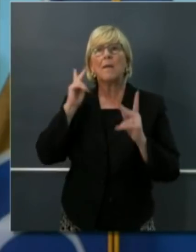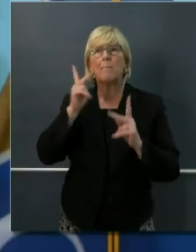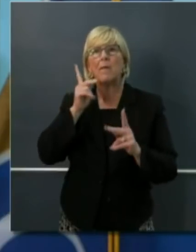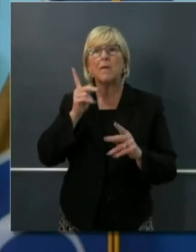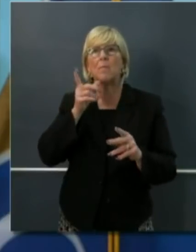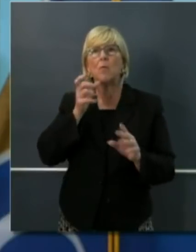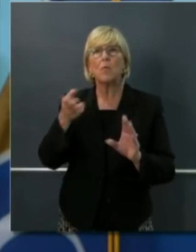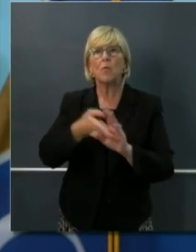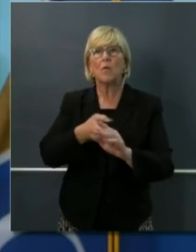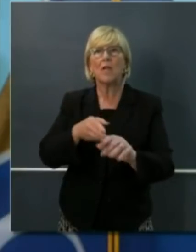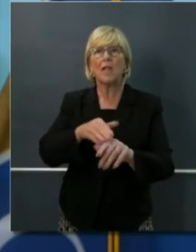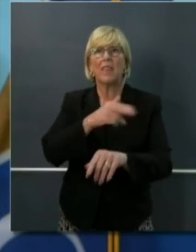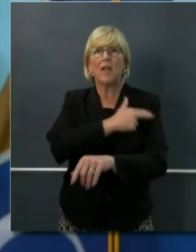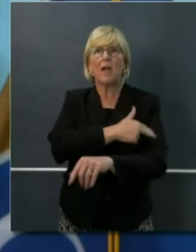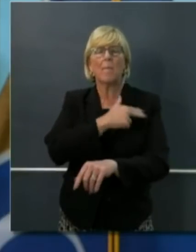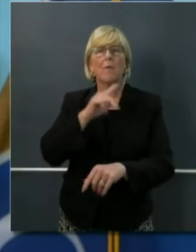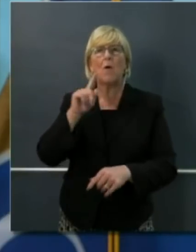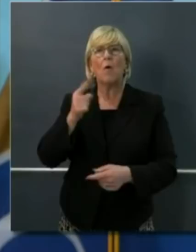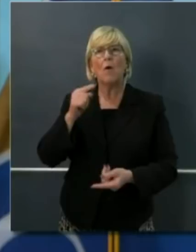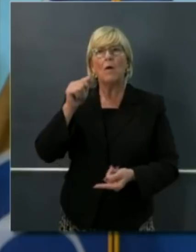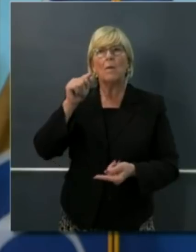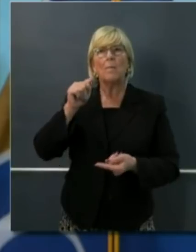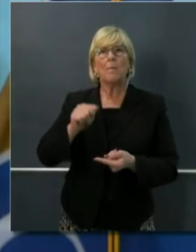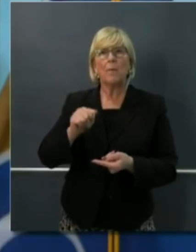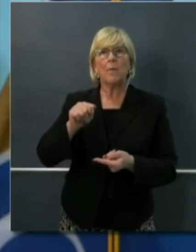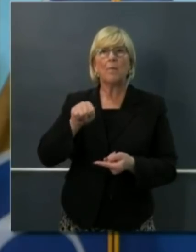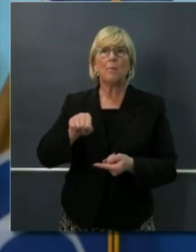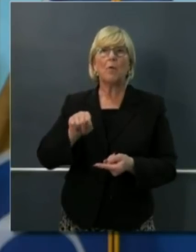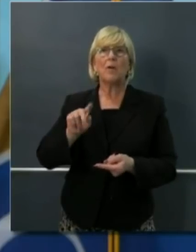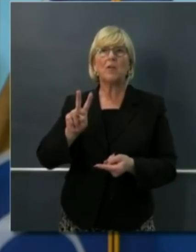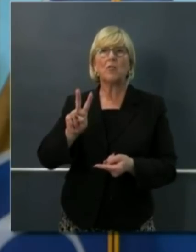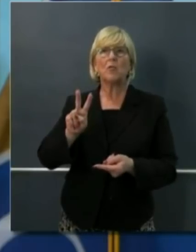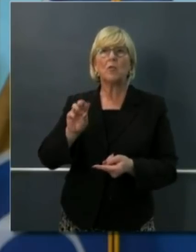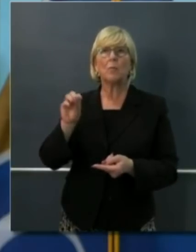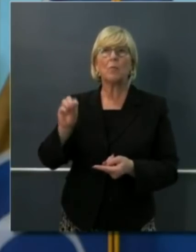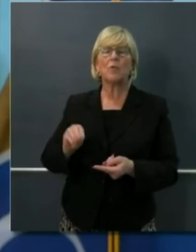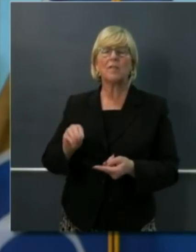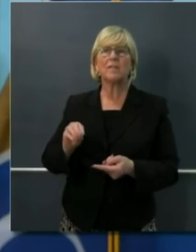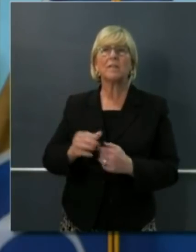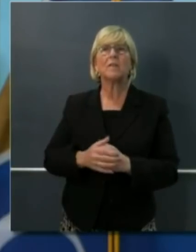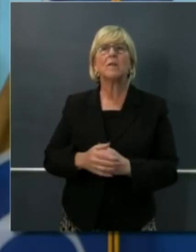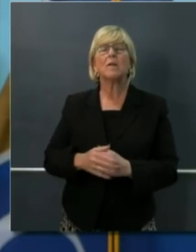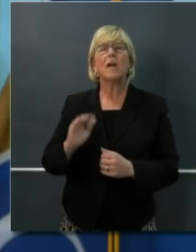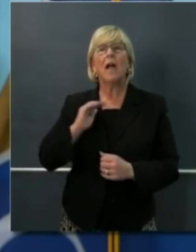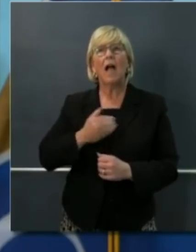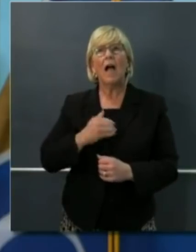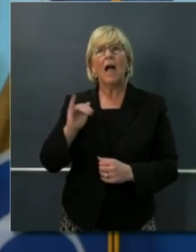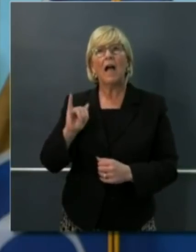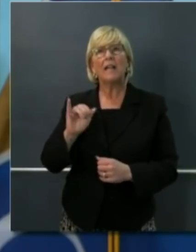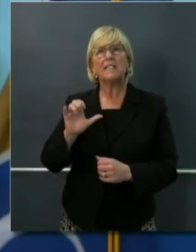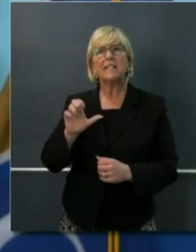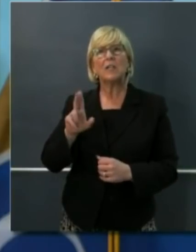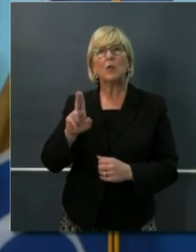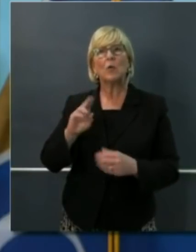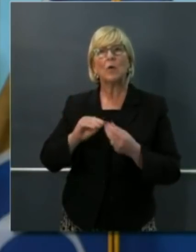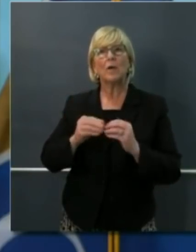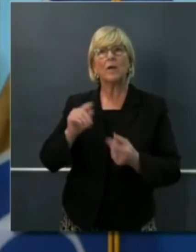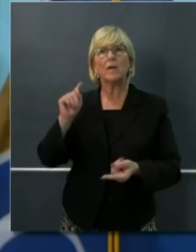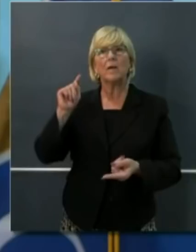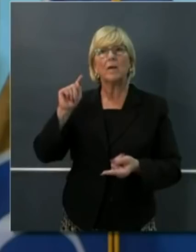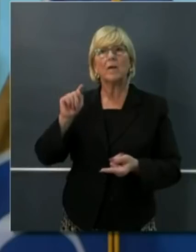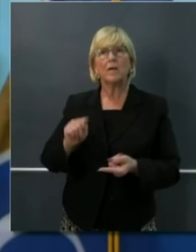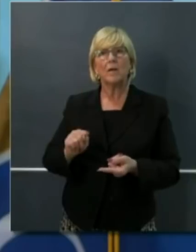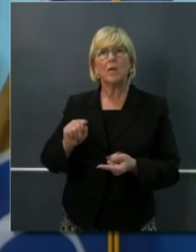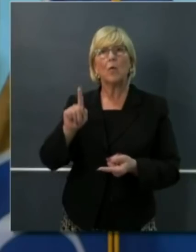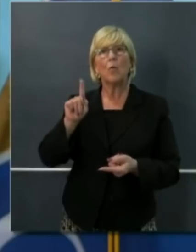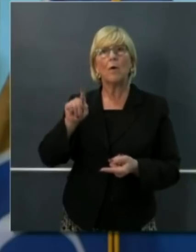patients, 0.2% down compared to the previous day. Our ICU numbers went down